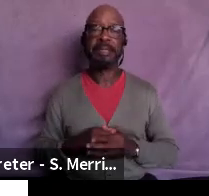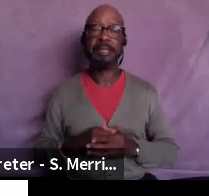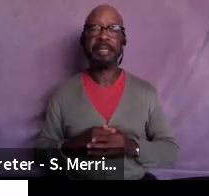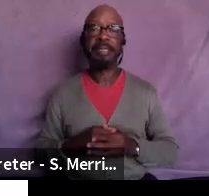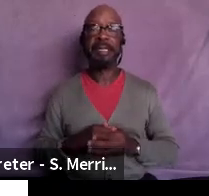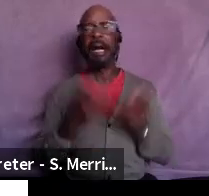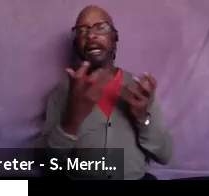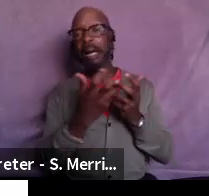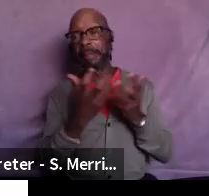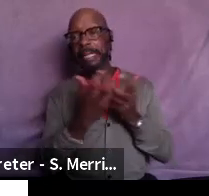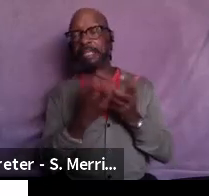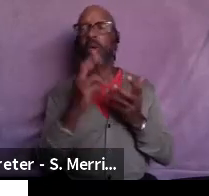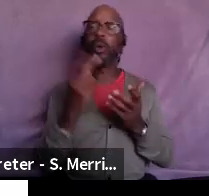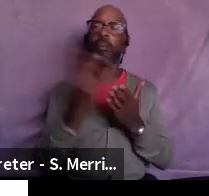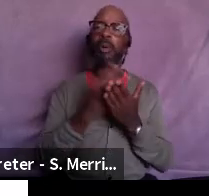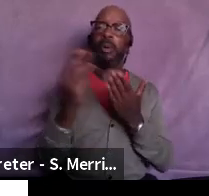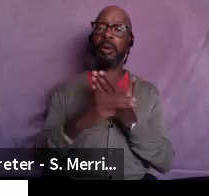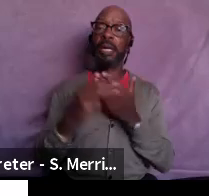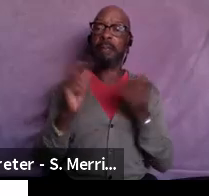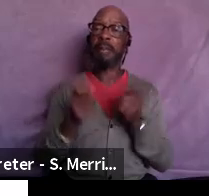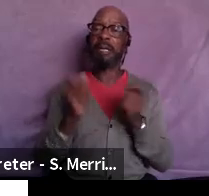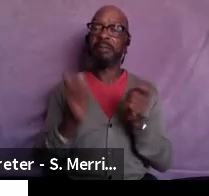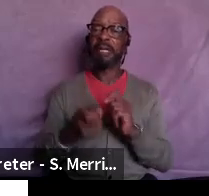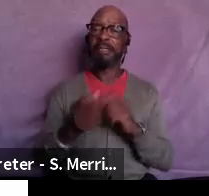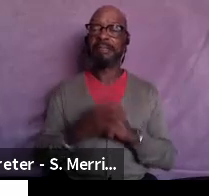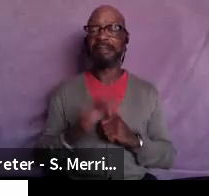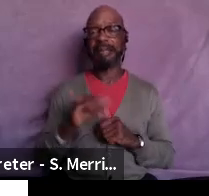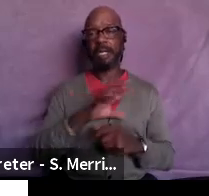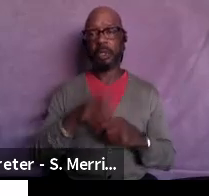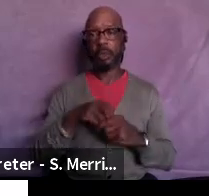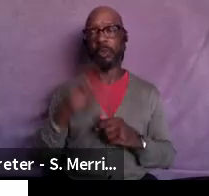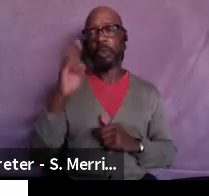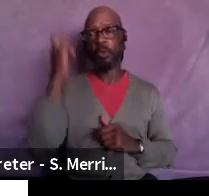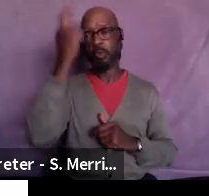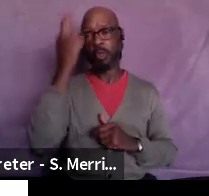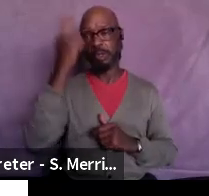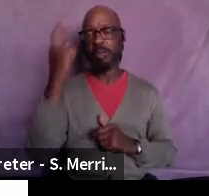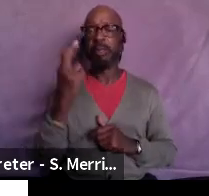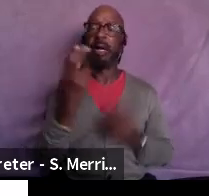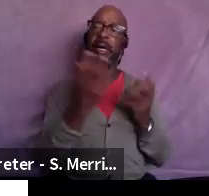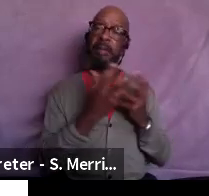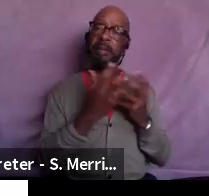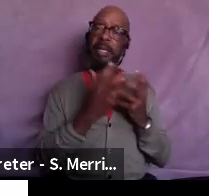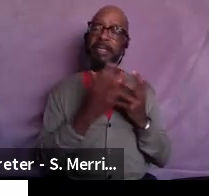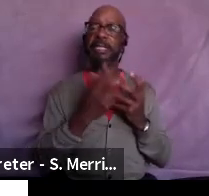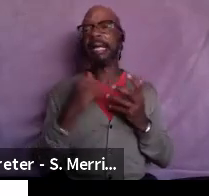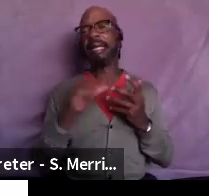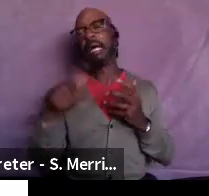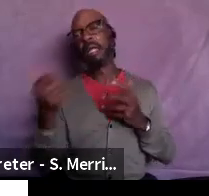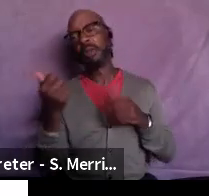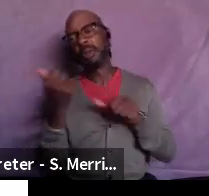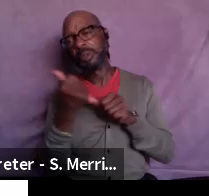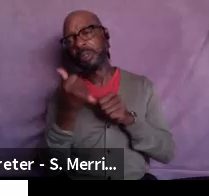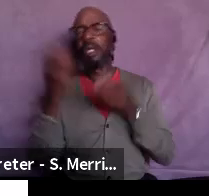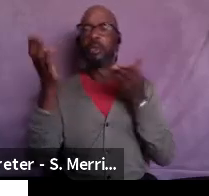accommodations or program modifications. These include reasonable accommodations and auxiliary aids and services. We'll